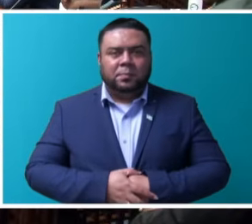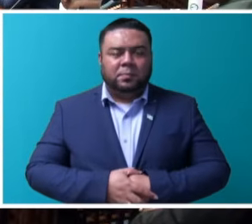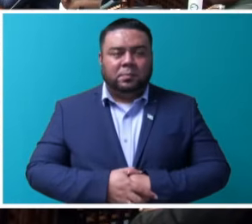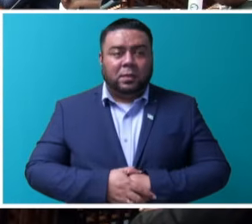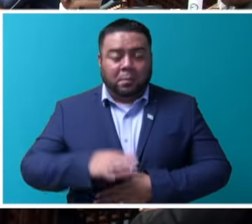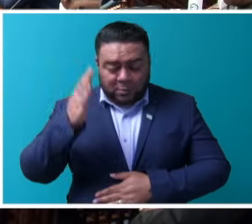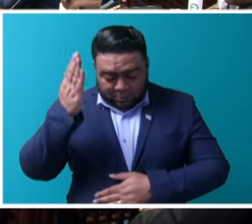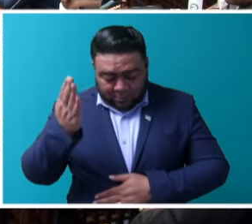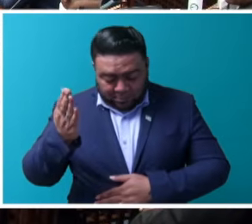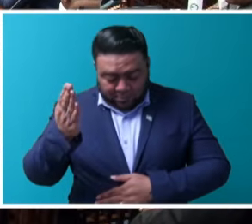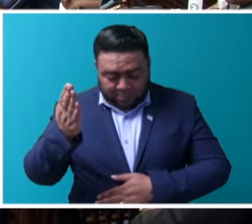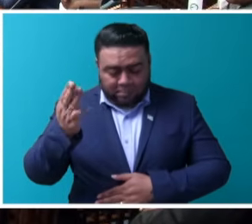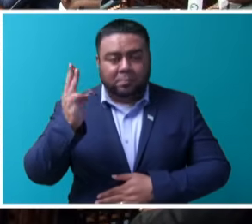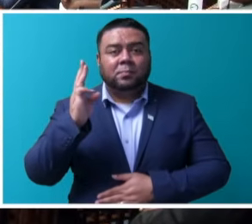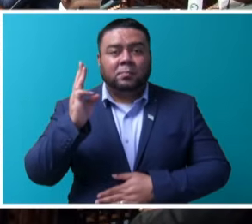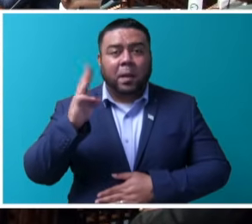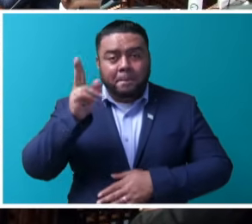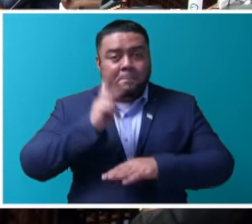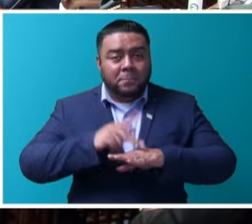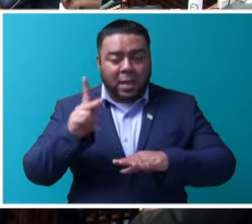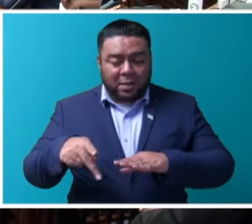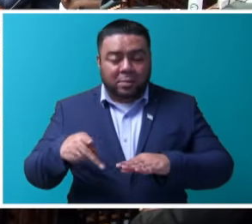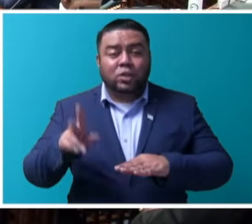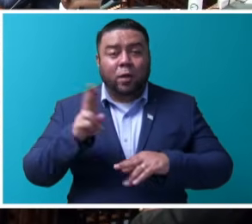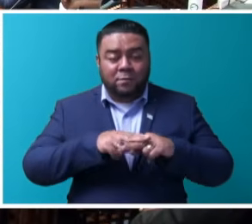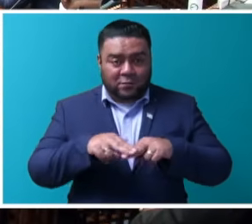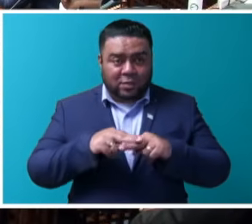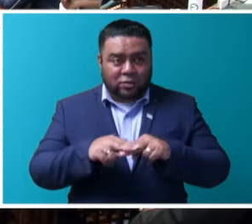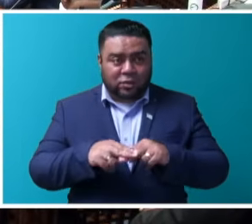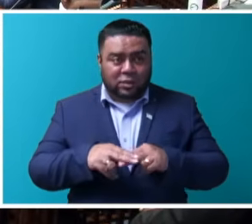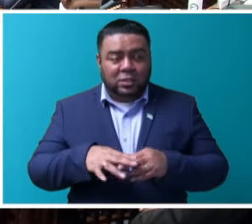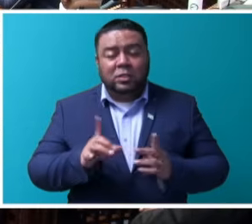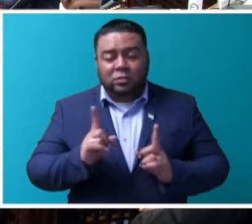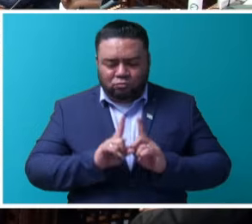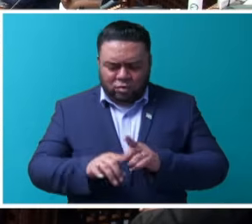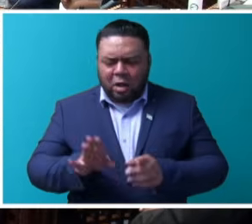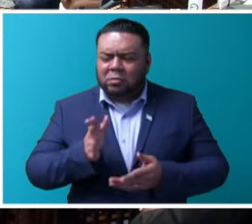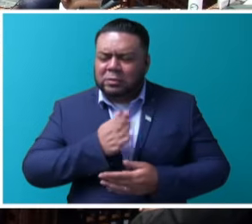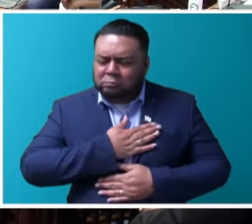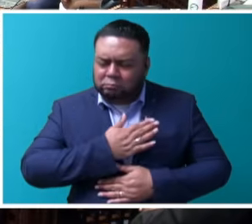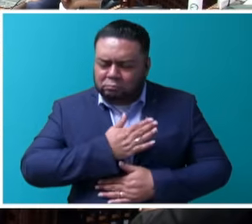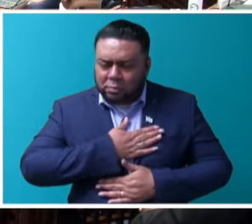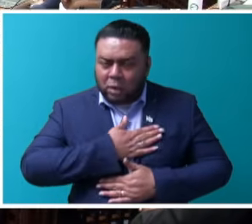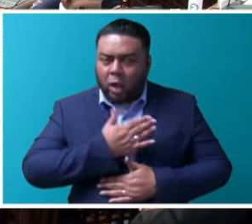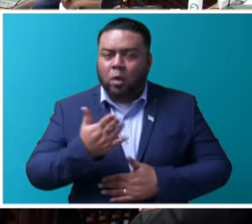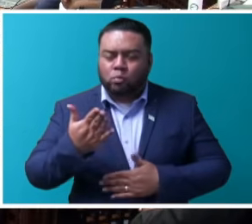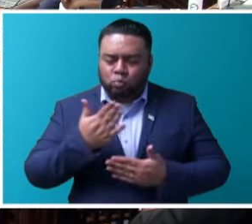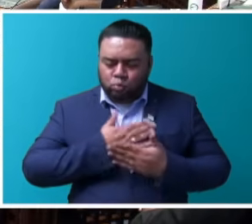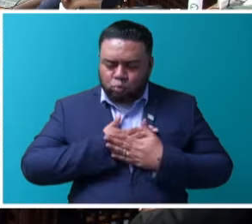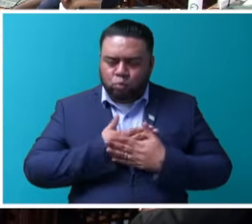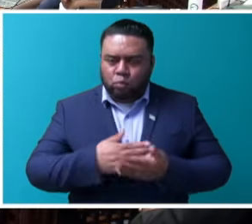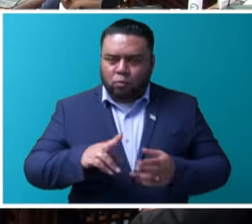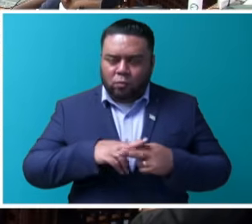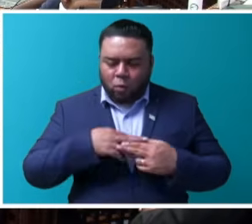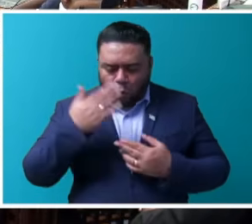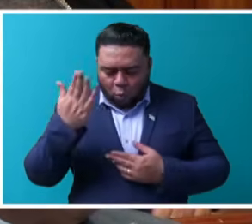Mrs. Rayalu, the Parliament of the Republic of Fiji iterates the deepest sympathy and condolences on